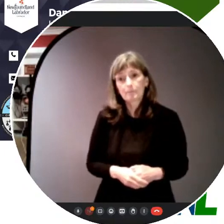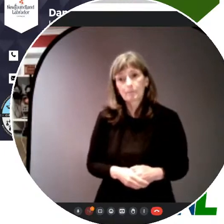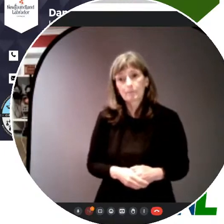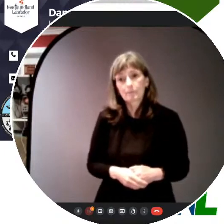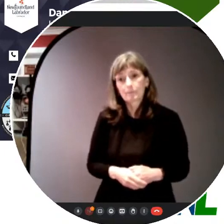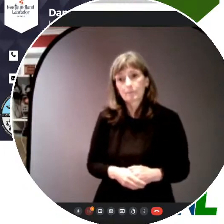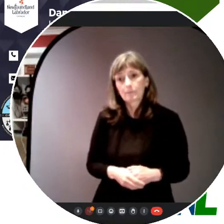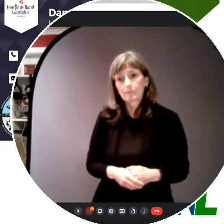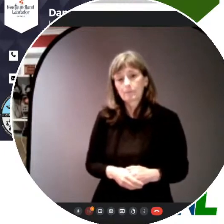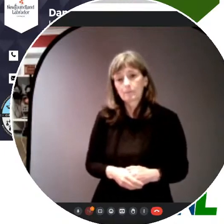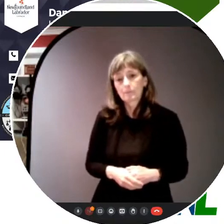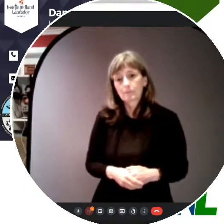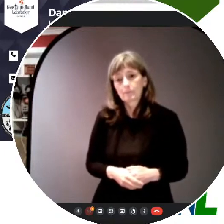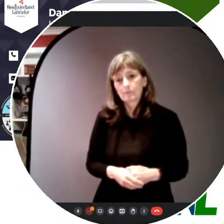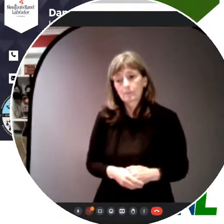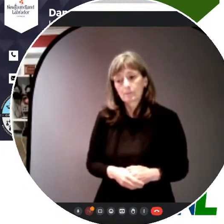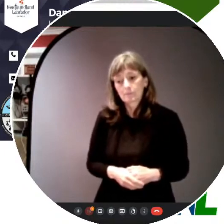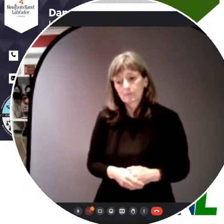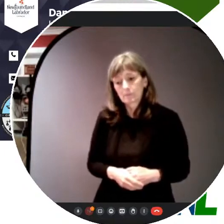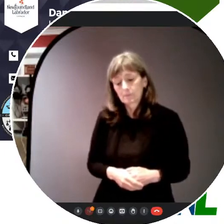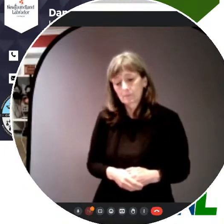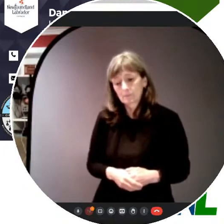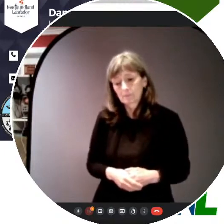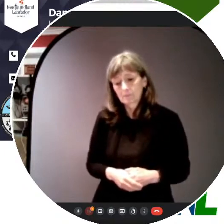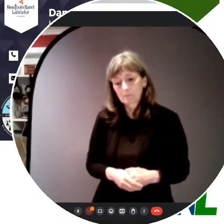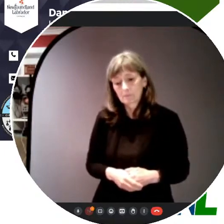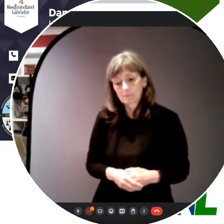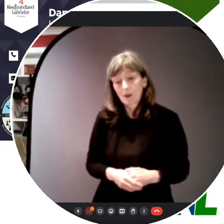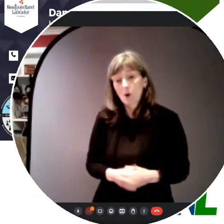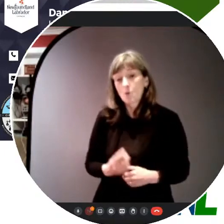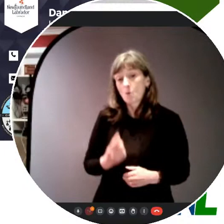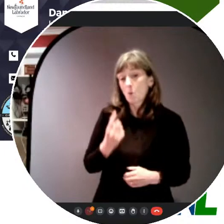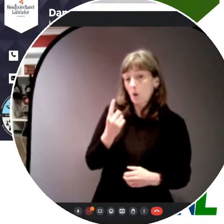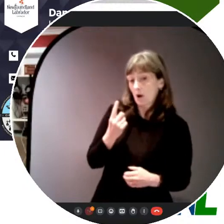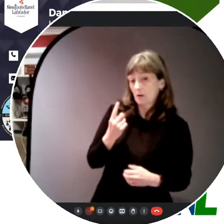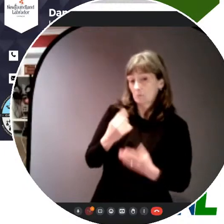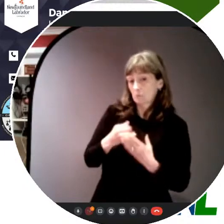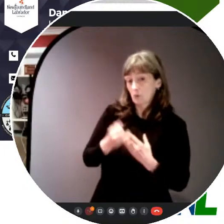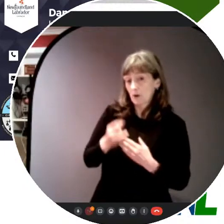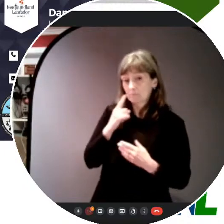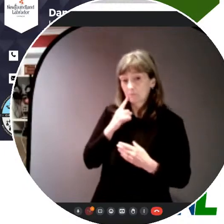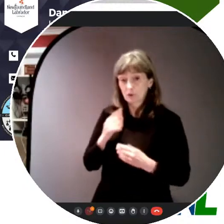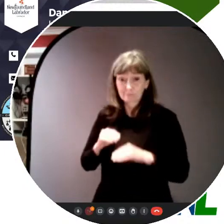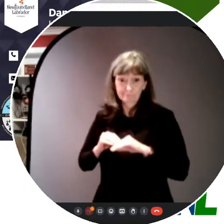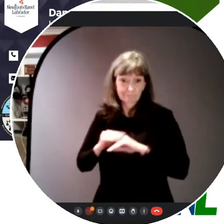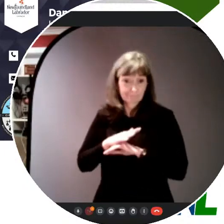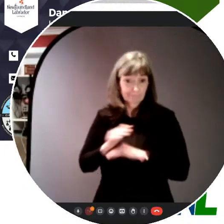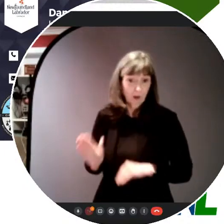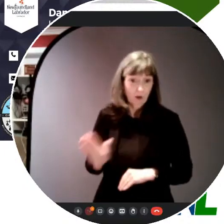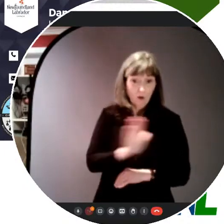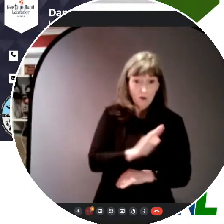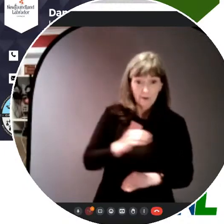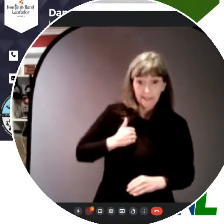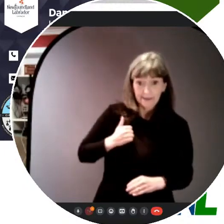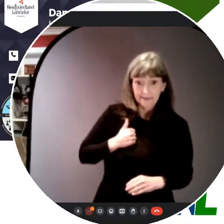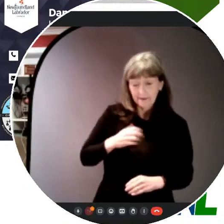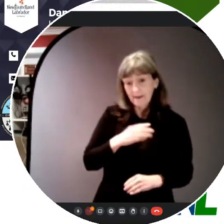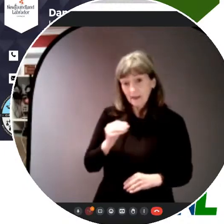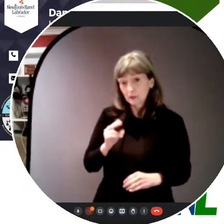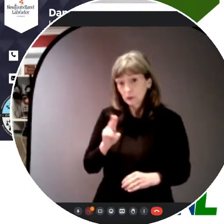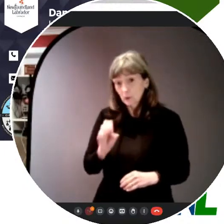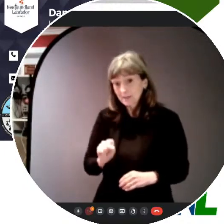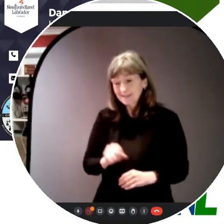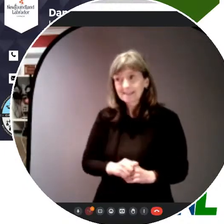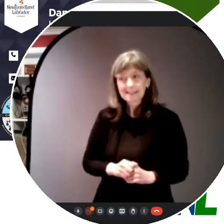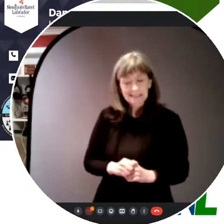One of the initiatives that's affecting all of Canada and even across border is recruitment and